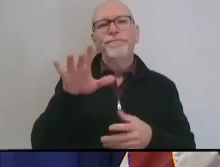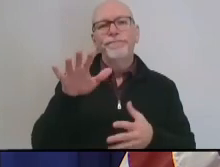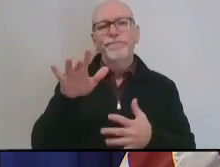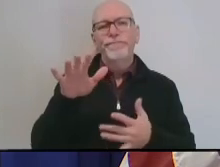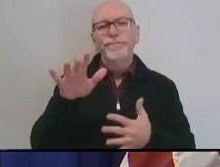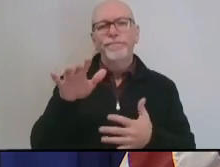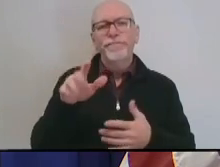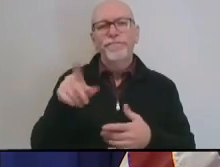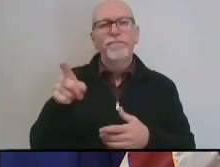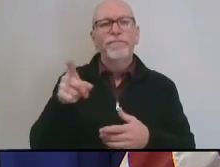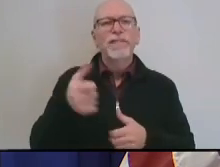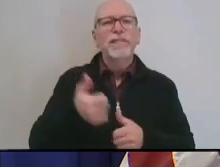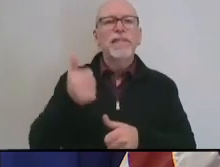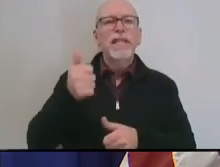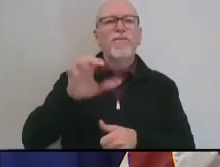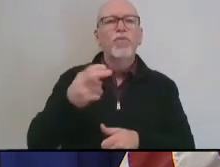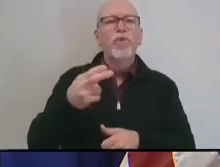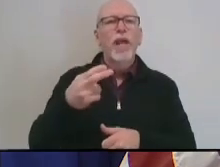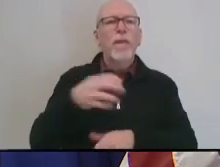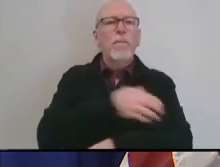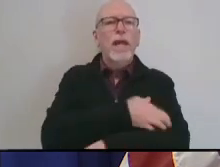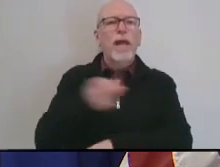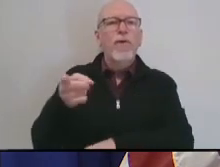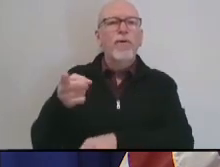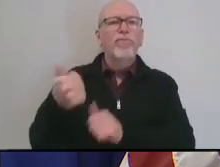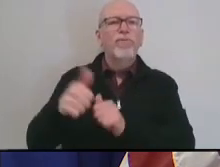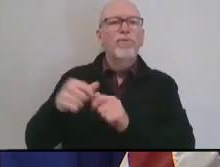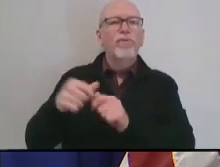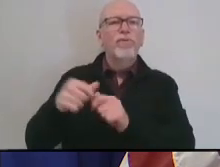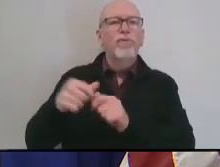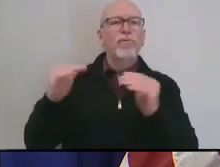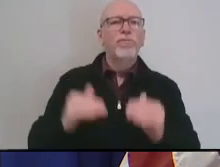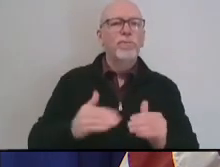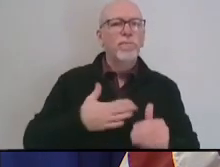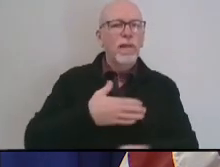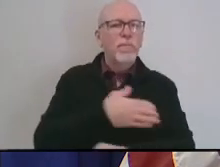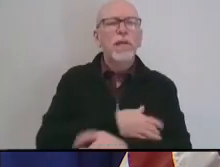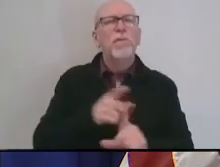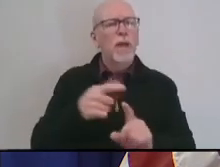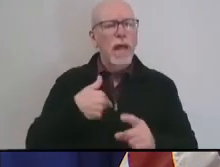executive branch powers. I am concerned, but I'm also